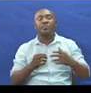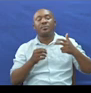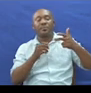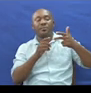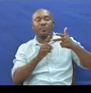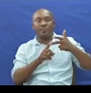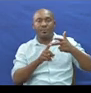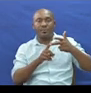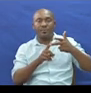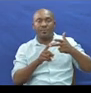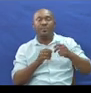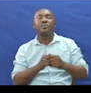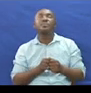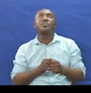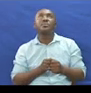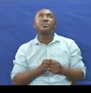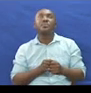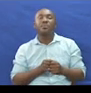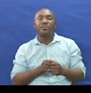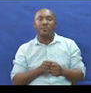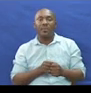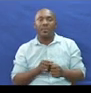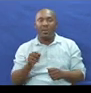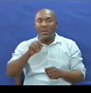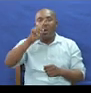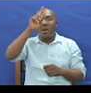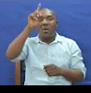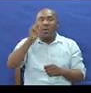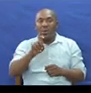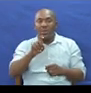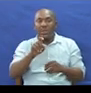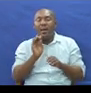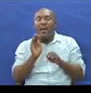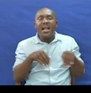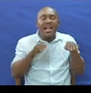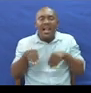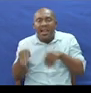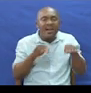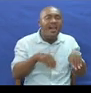Number 3. What ran across the path?